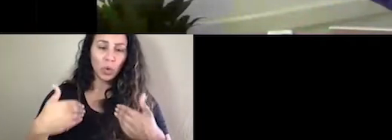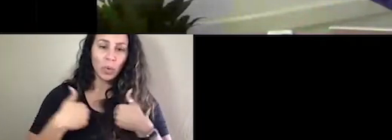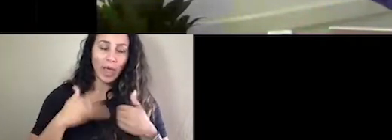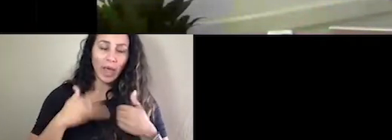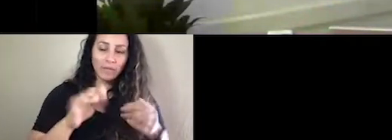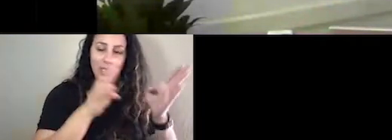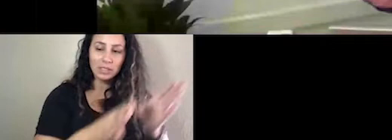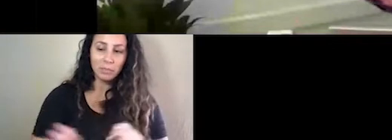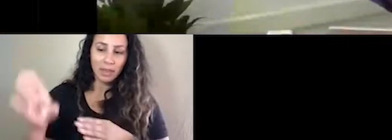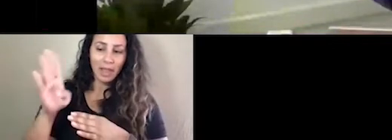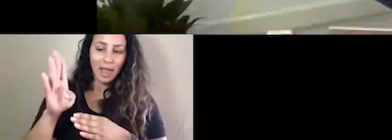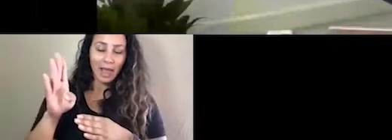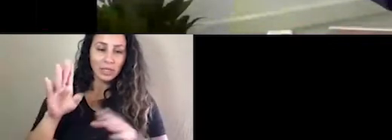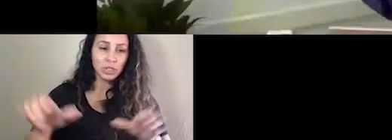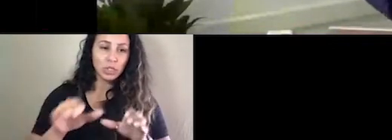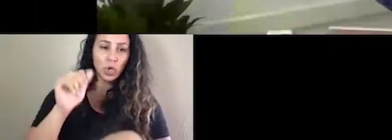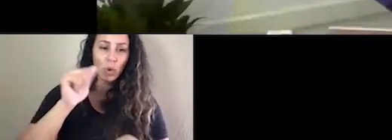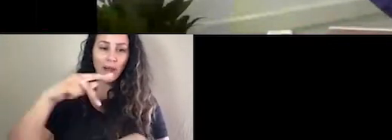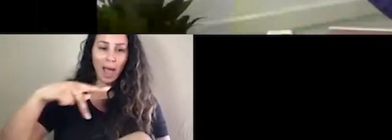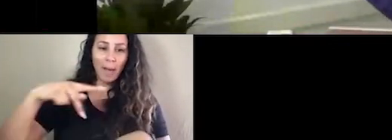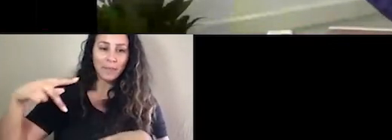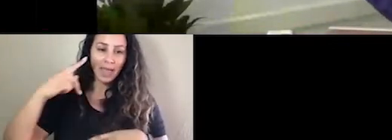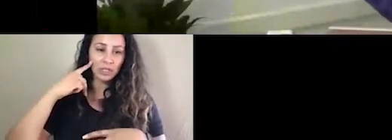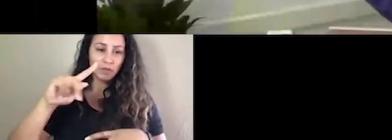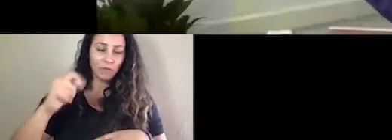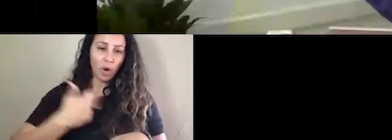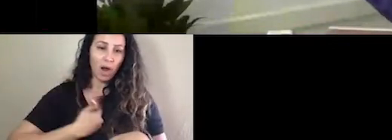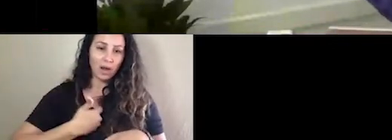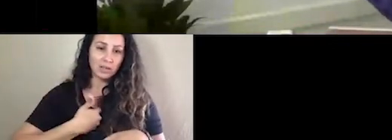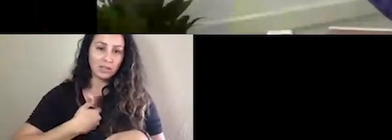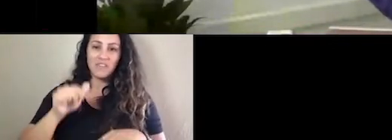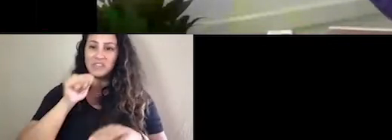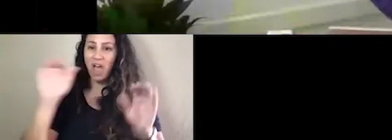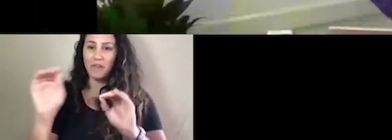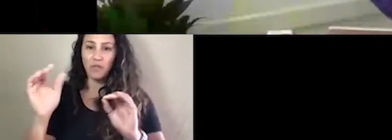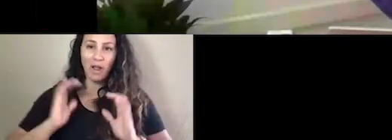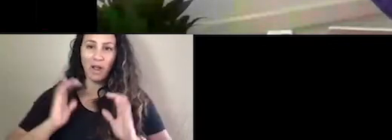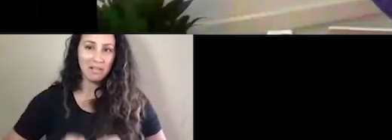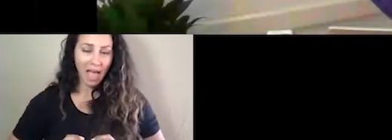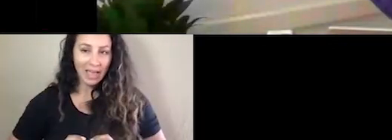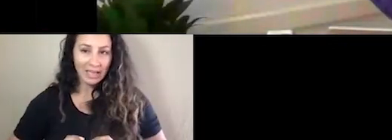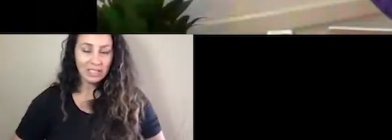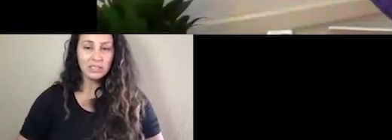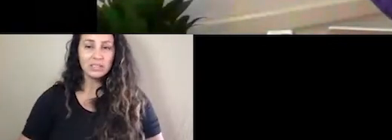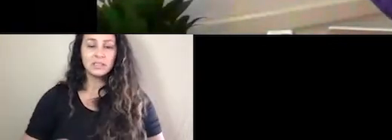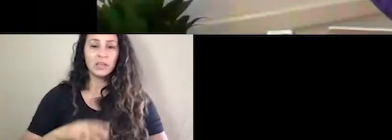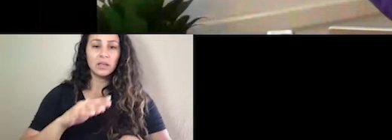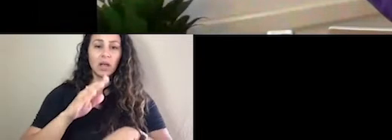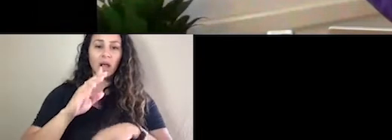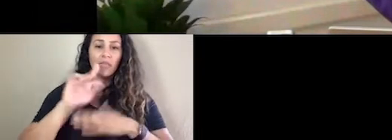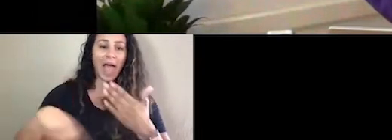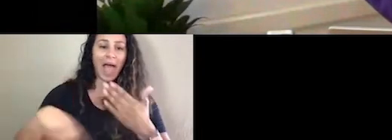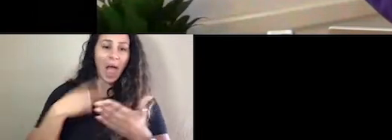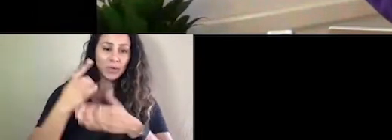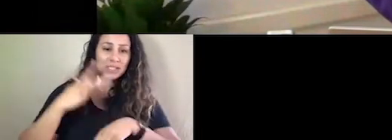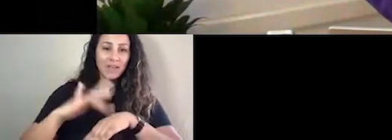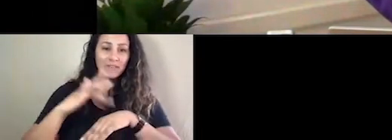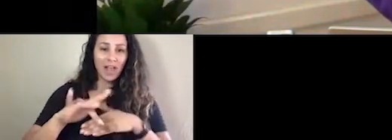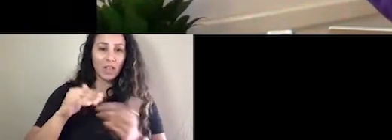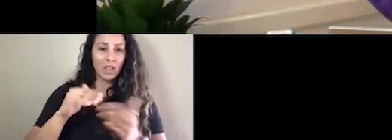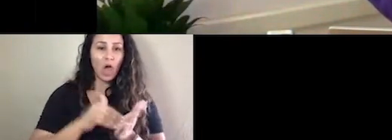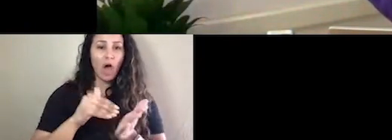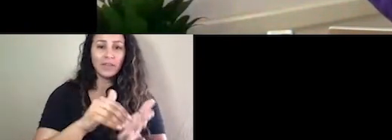an application for ourselves, not for any client, which is non-billable hours, often it turned out not to be the highest of